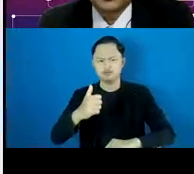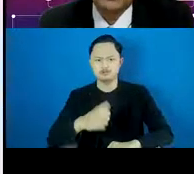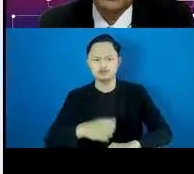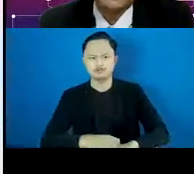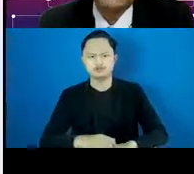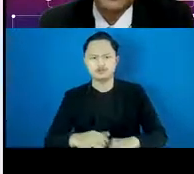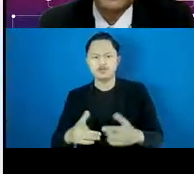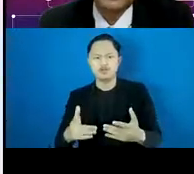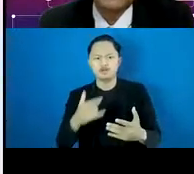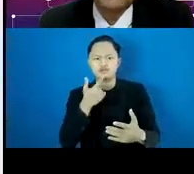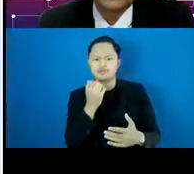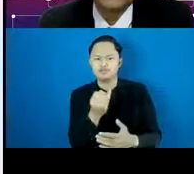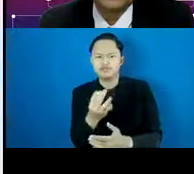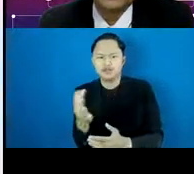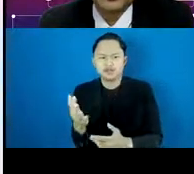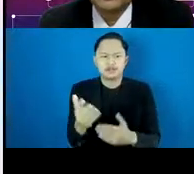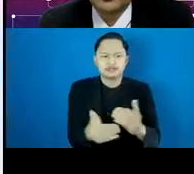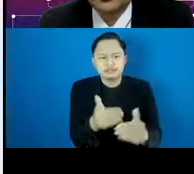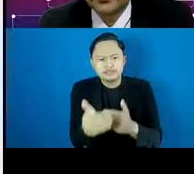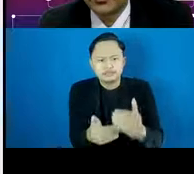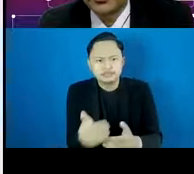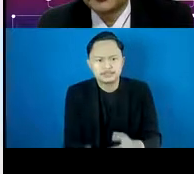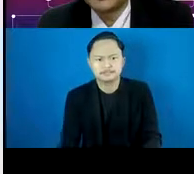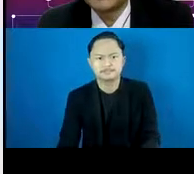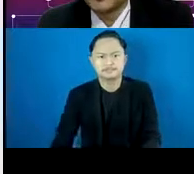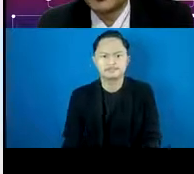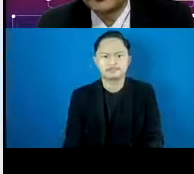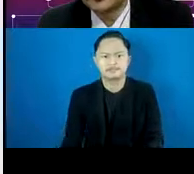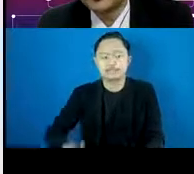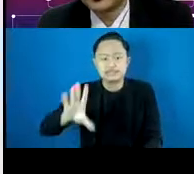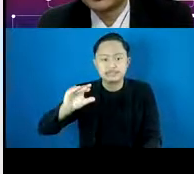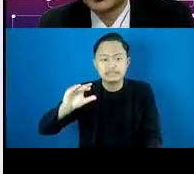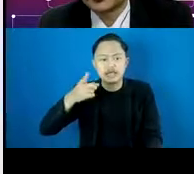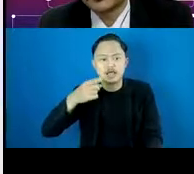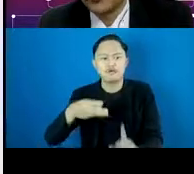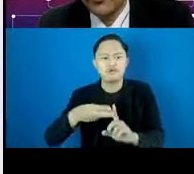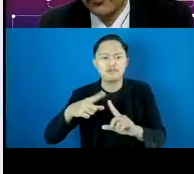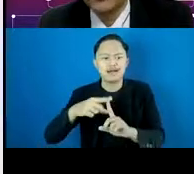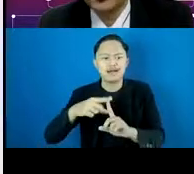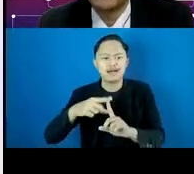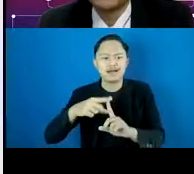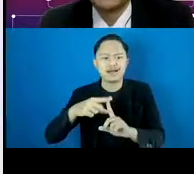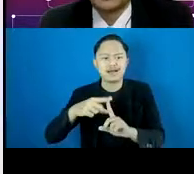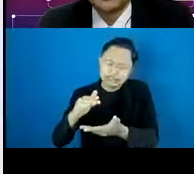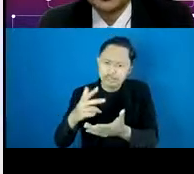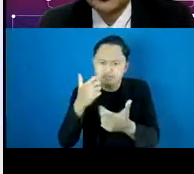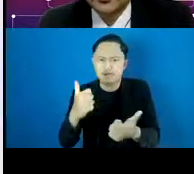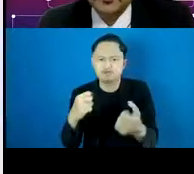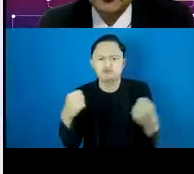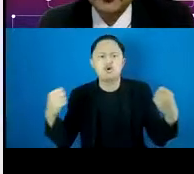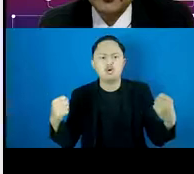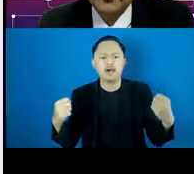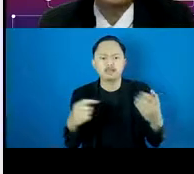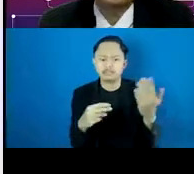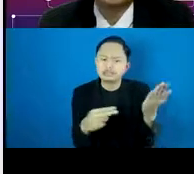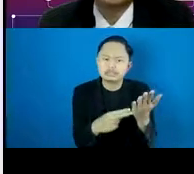In the deployment phase, what we would look at is smaller sized batteries which are charged more often. This